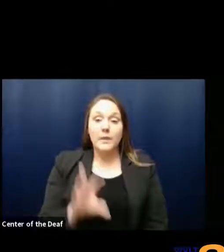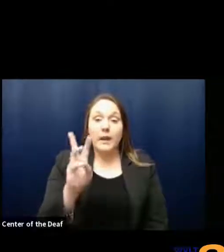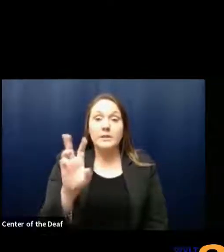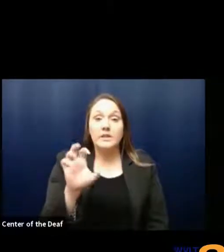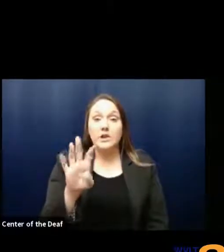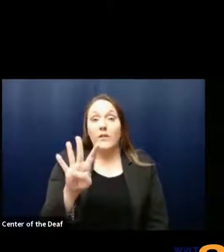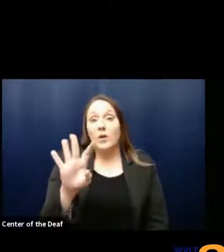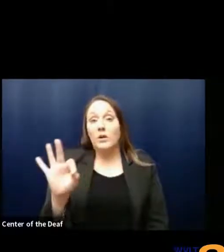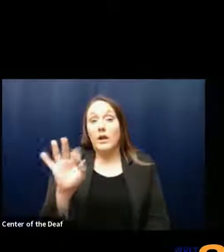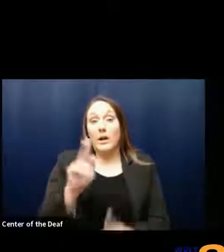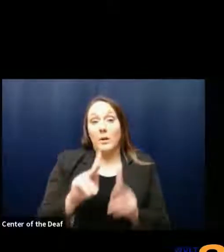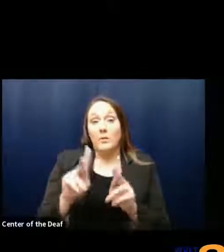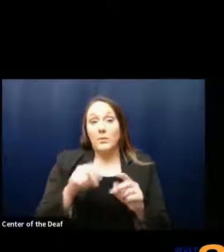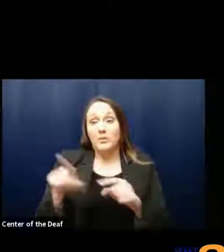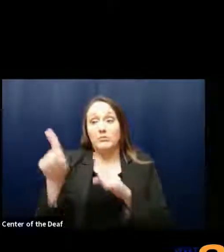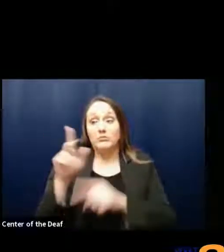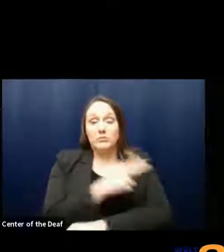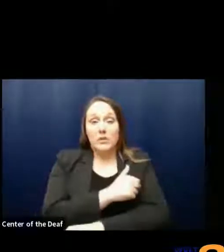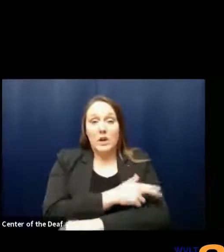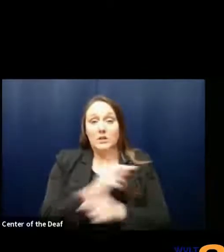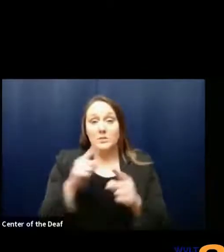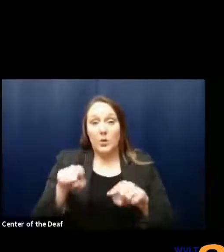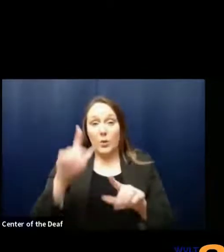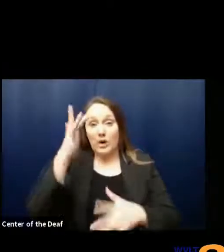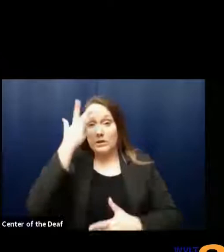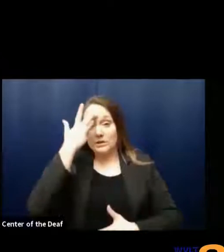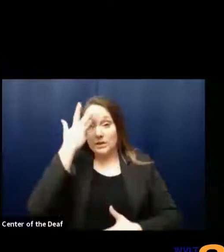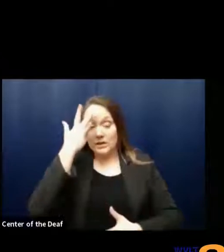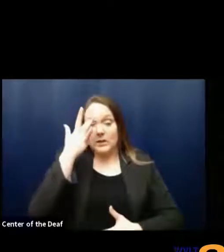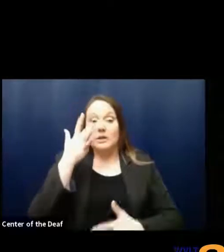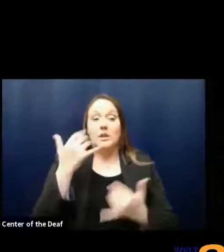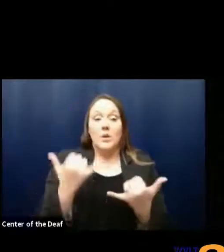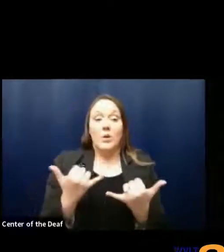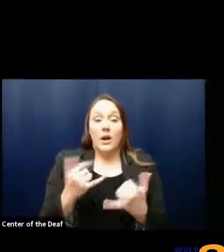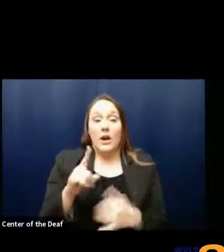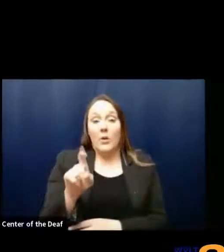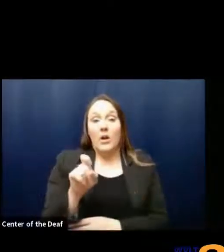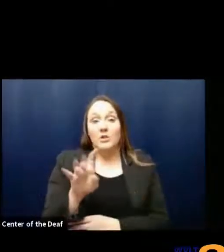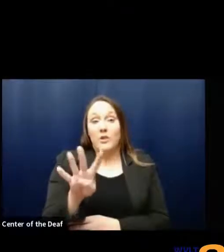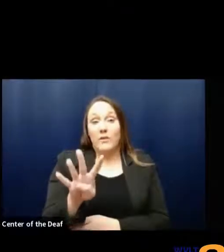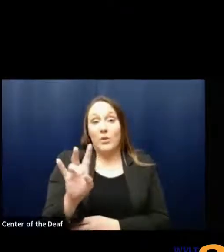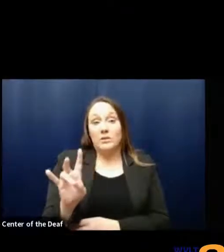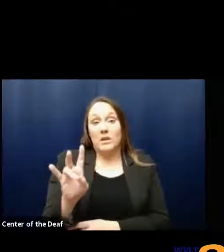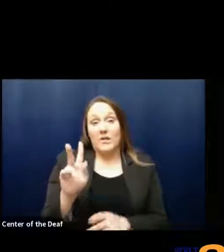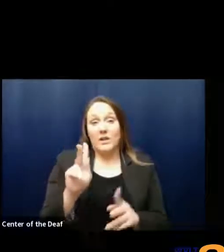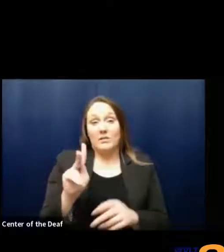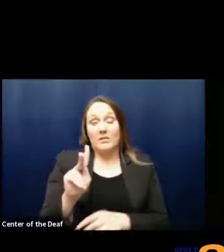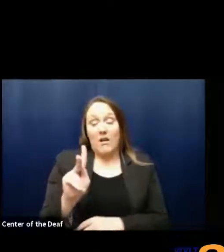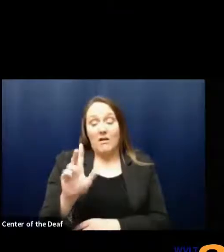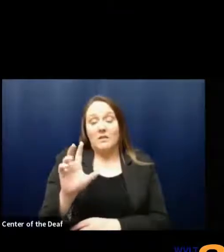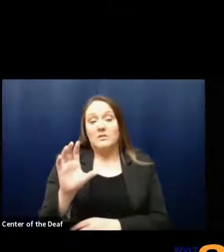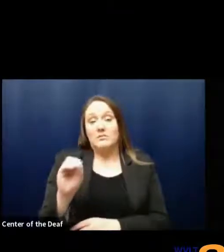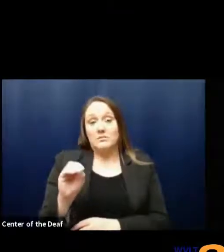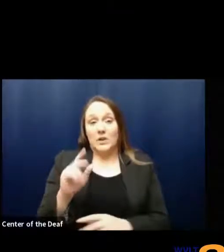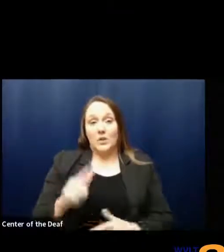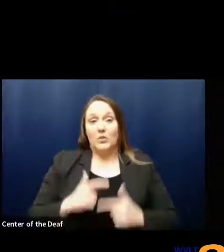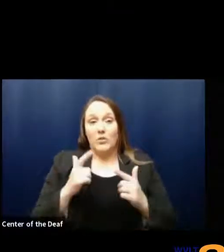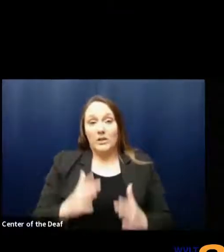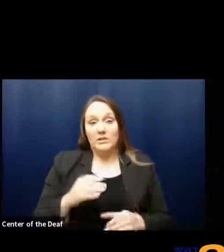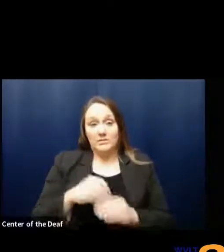649 individuals have been hospitalized at some point in their illness, and we currently have 146 Knox County residents